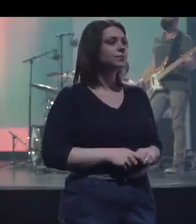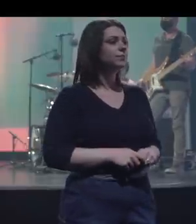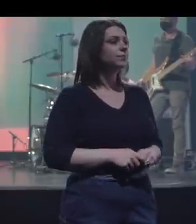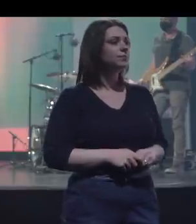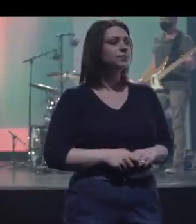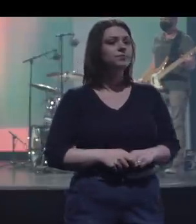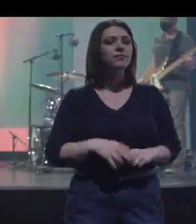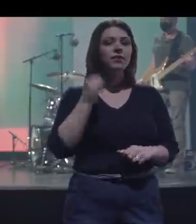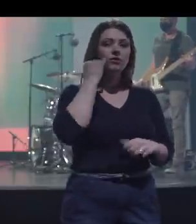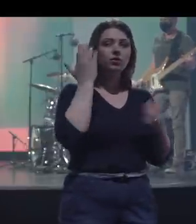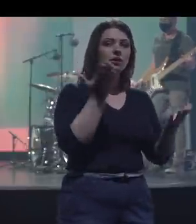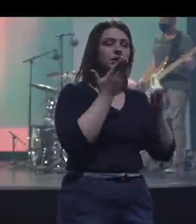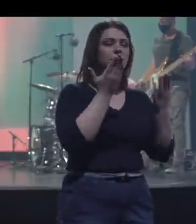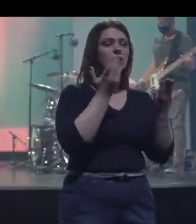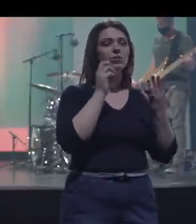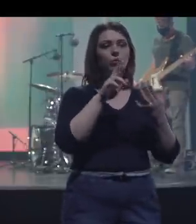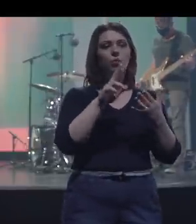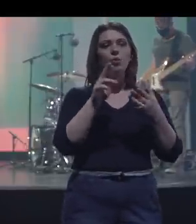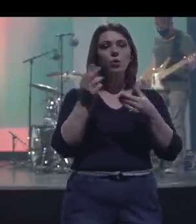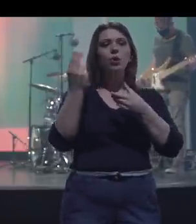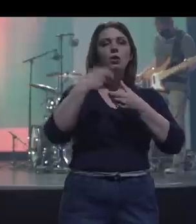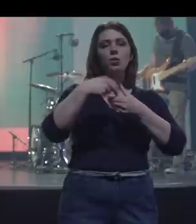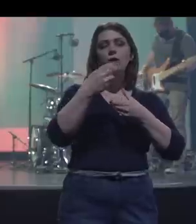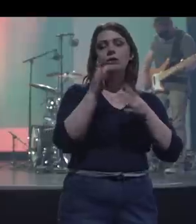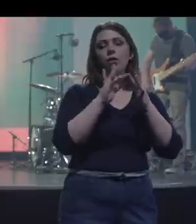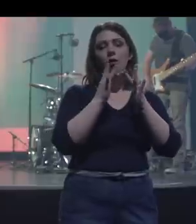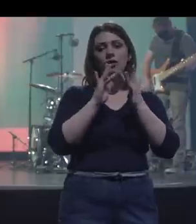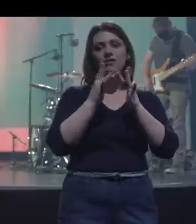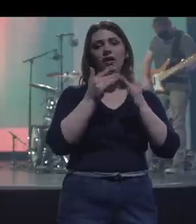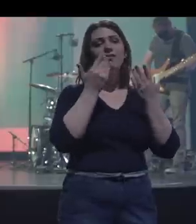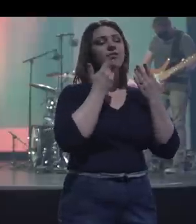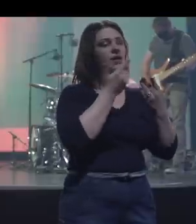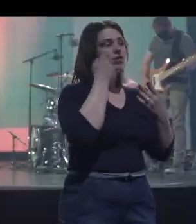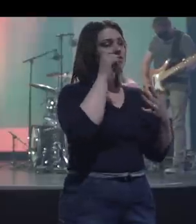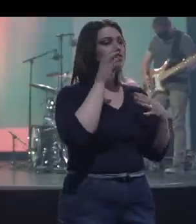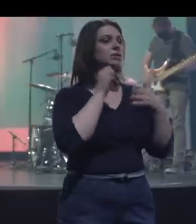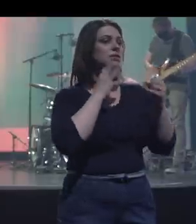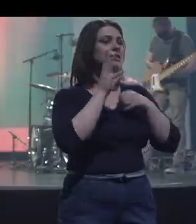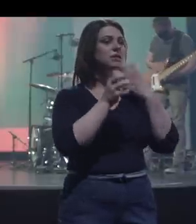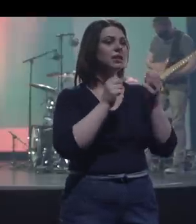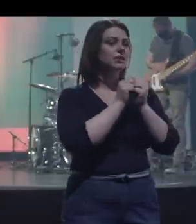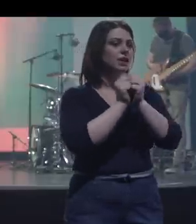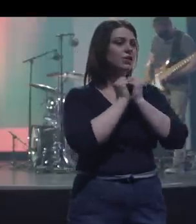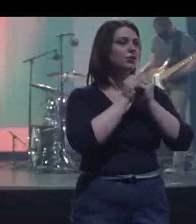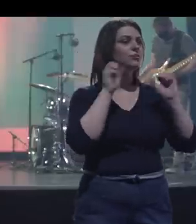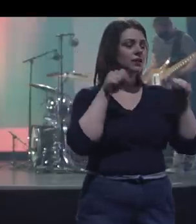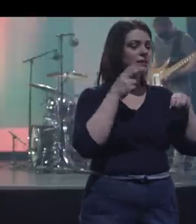Whether you're in this room or watching from home, thank you so much for singing along. Go ahead and have a seat.